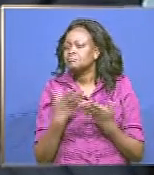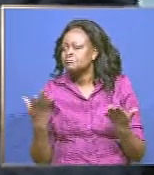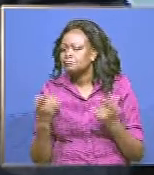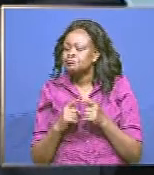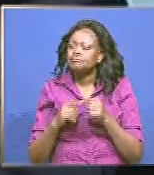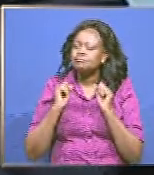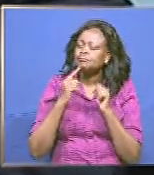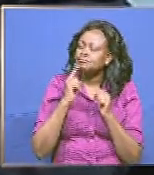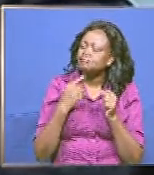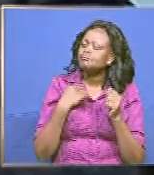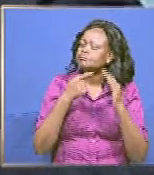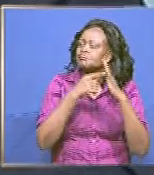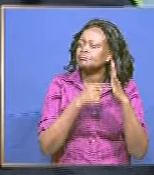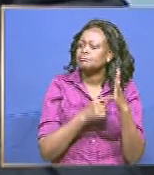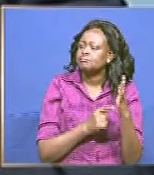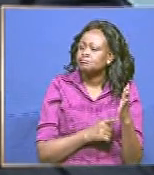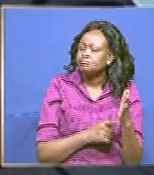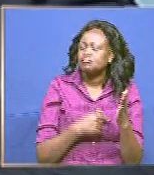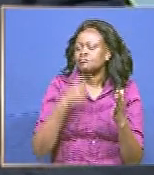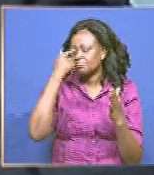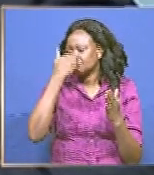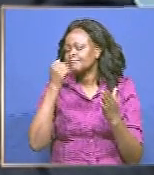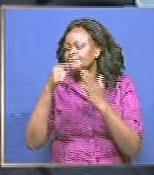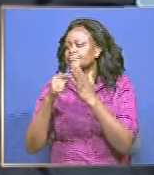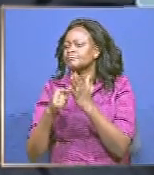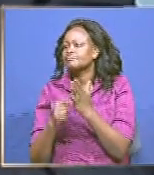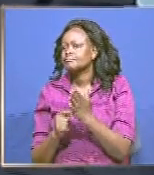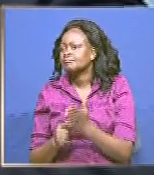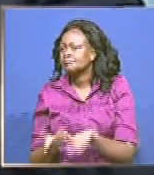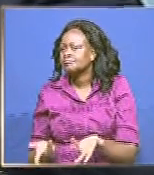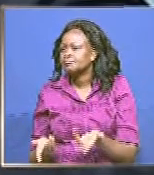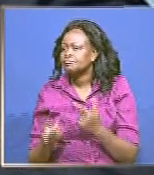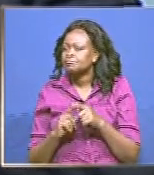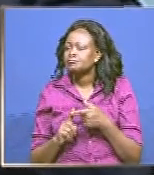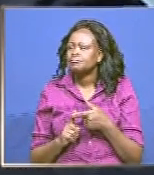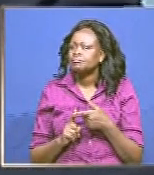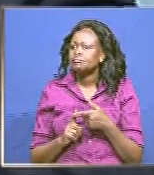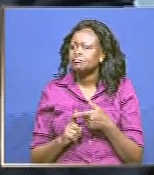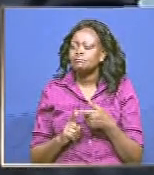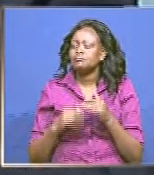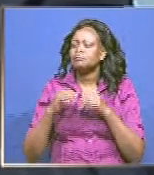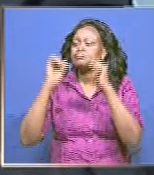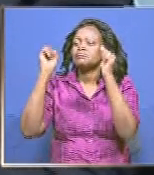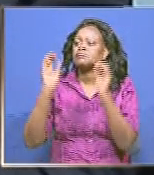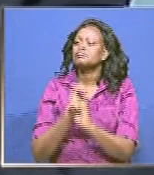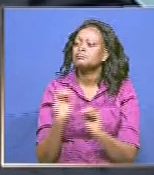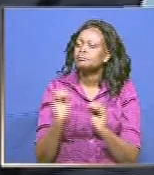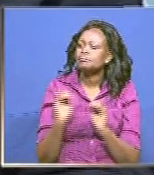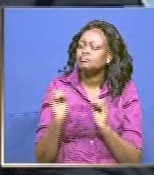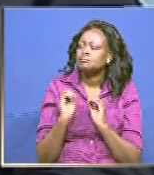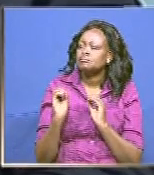want, what is ideal is this way. Yes. And then instead of us arriving at a